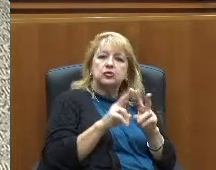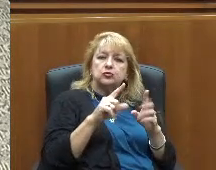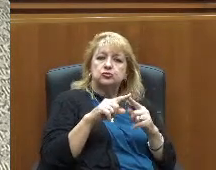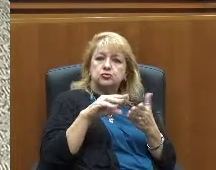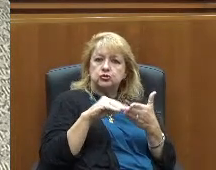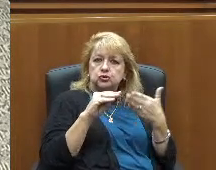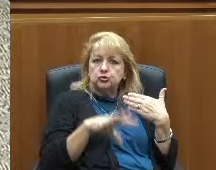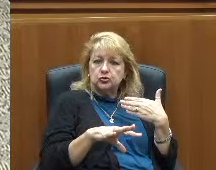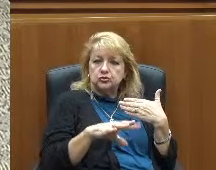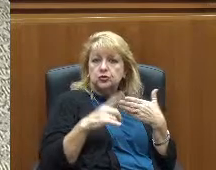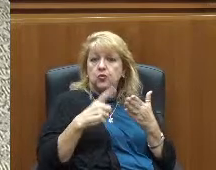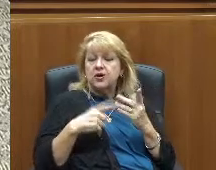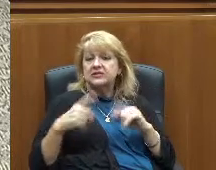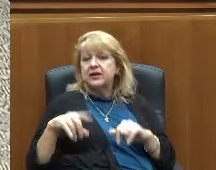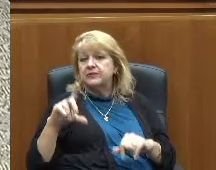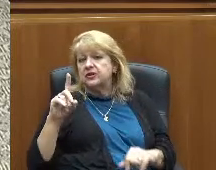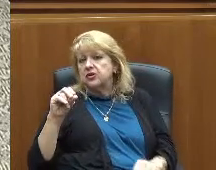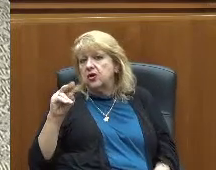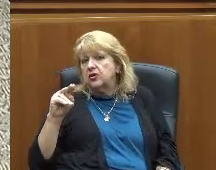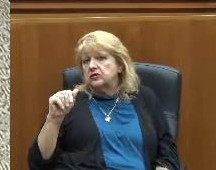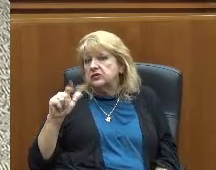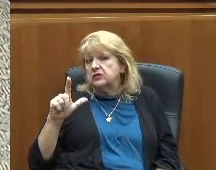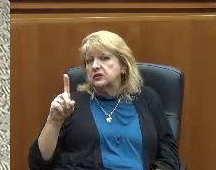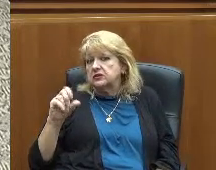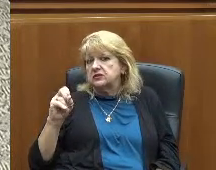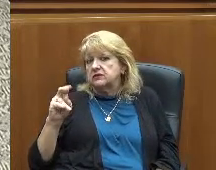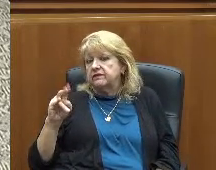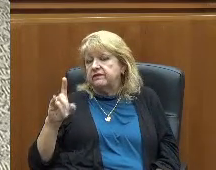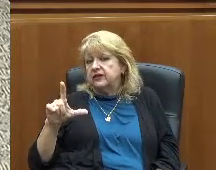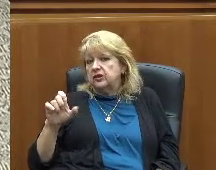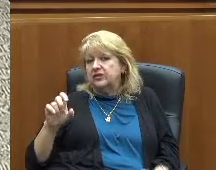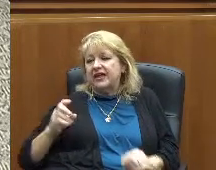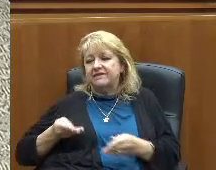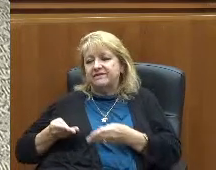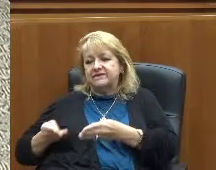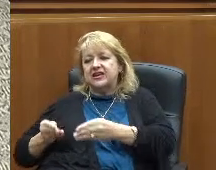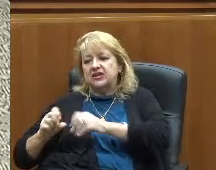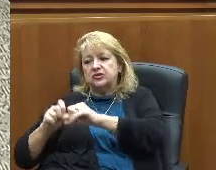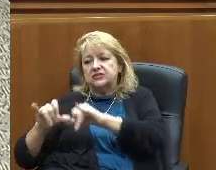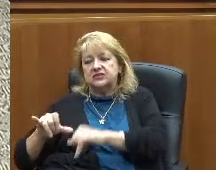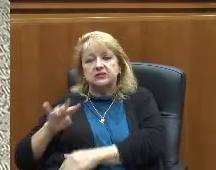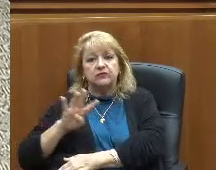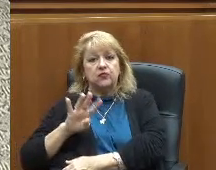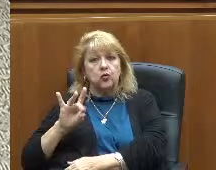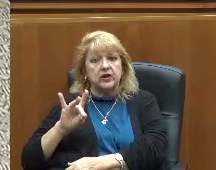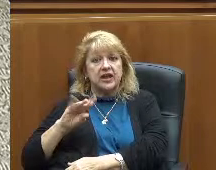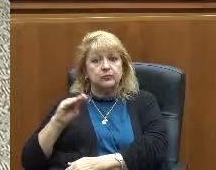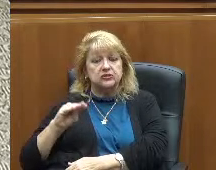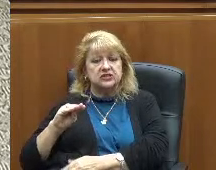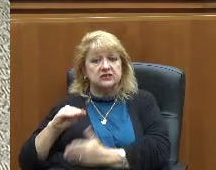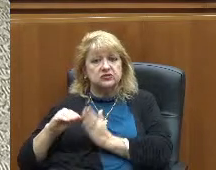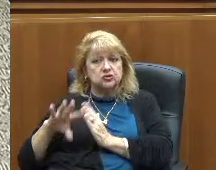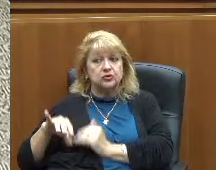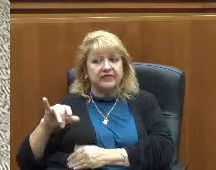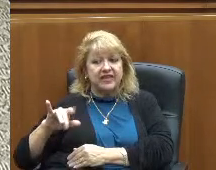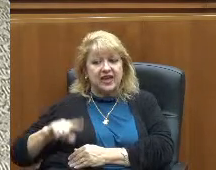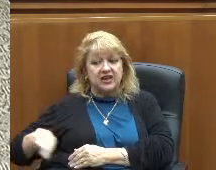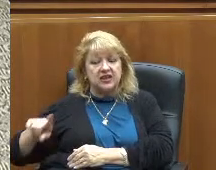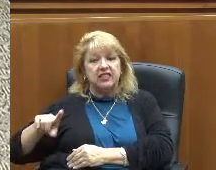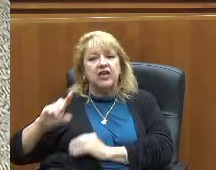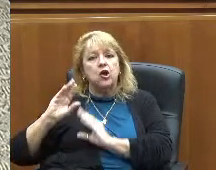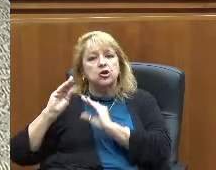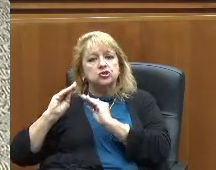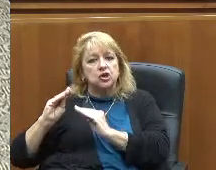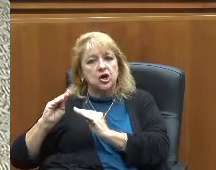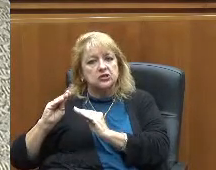what's going on in our Donaldsonville feeder system, we have 48% of the students in that feeder system being